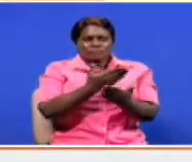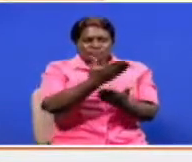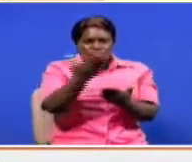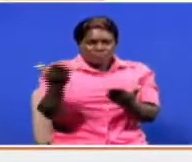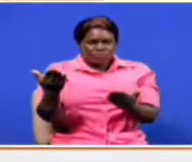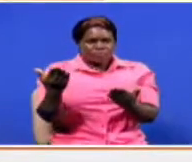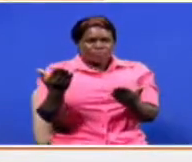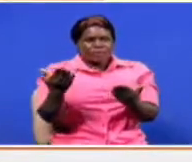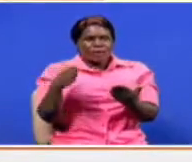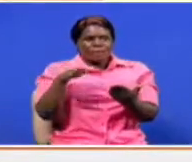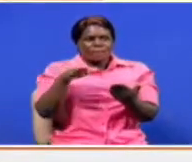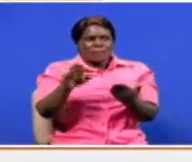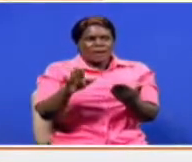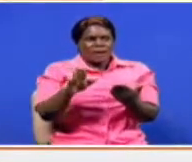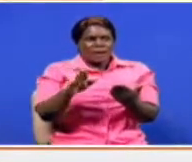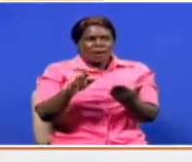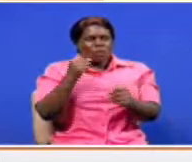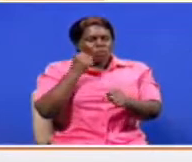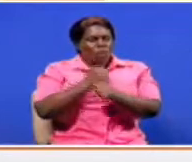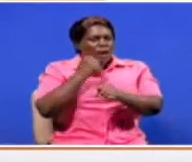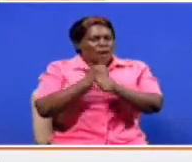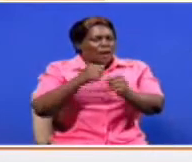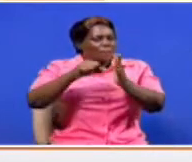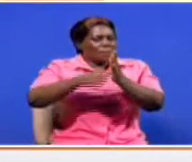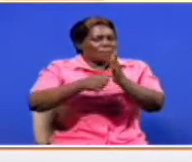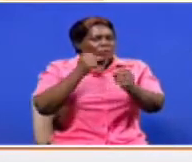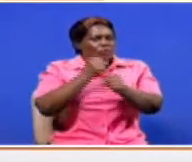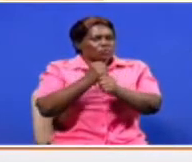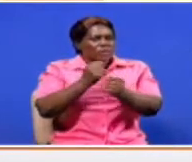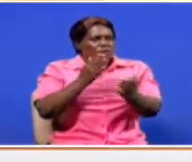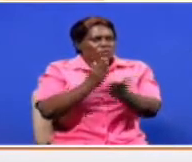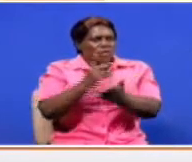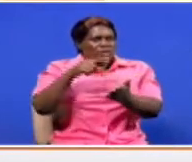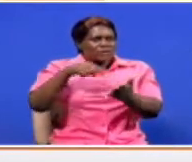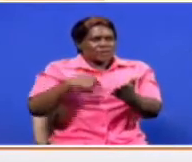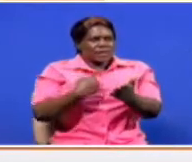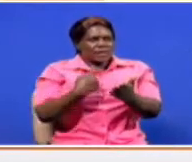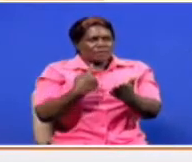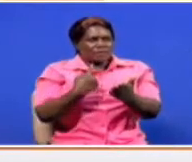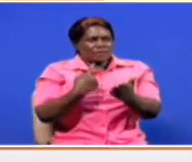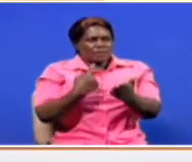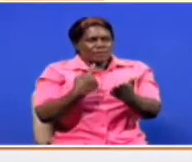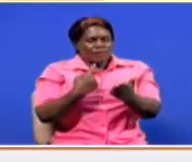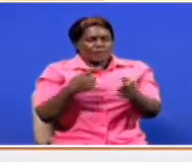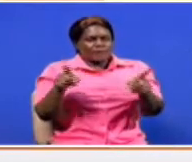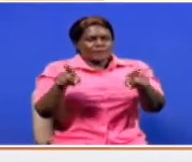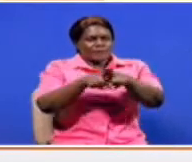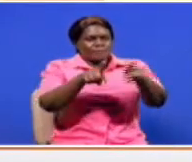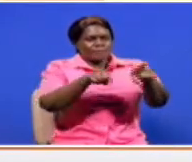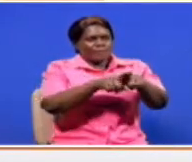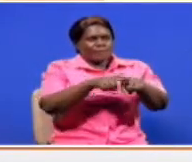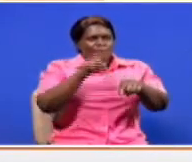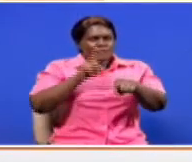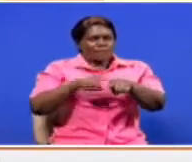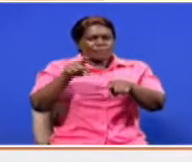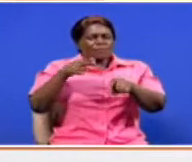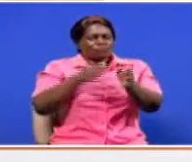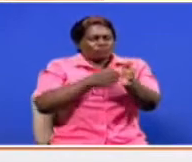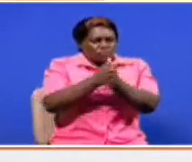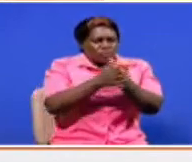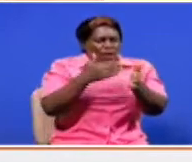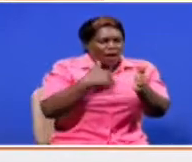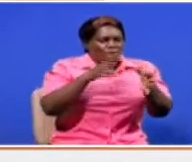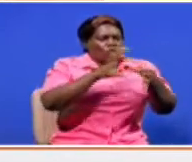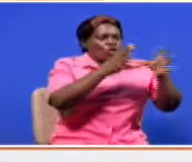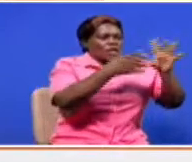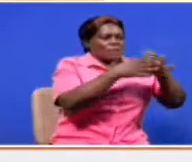and they have really worked hard to make sure that we are gaining step by step and because walikuwa na hiyo aja kwenda